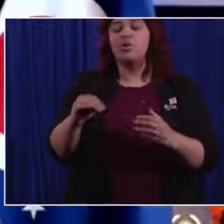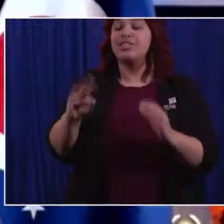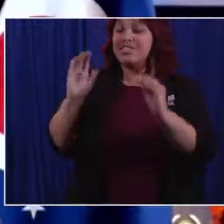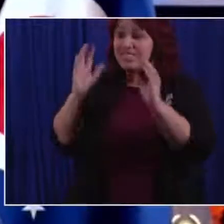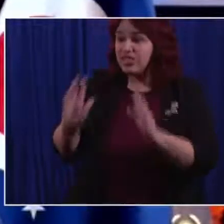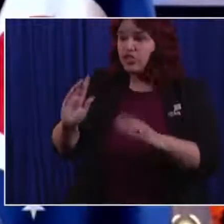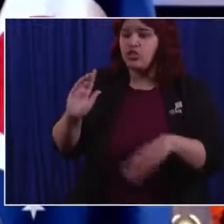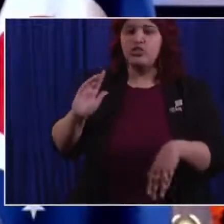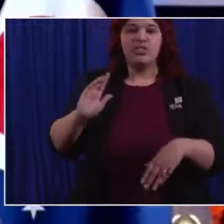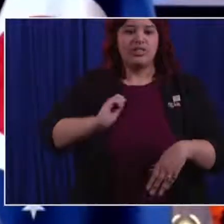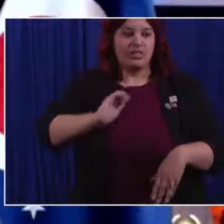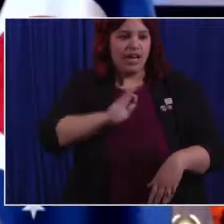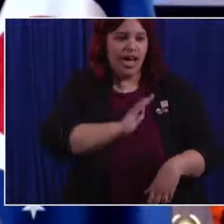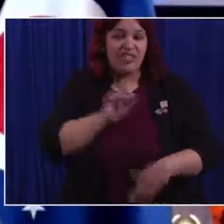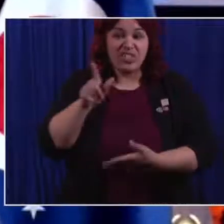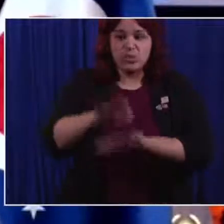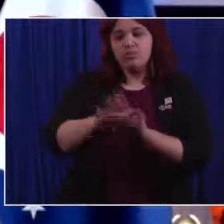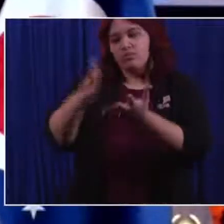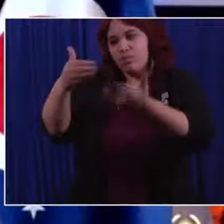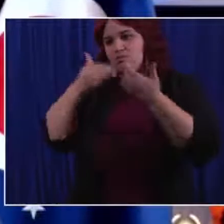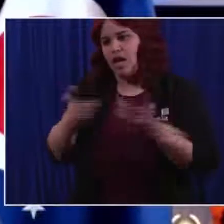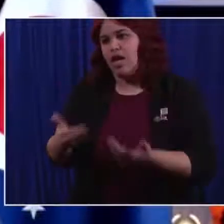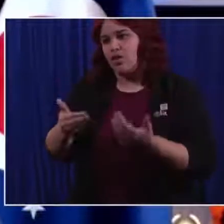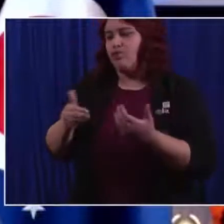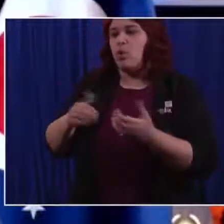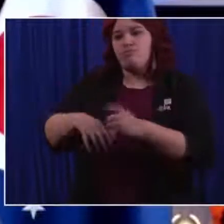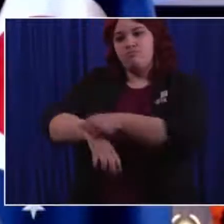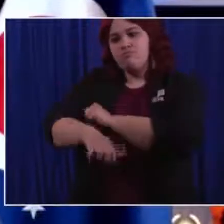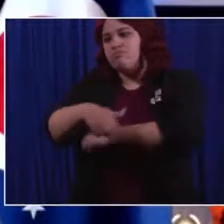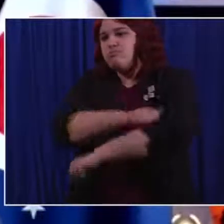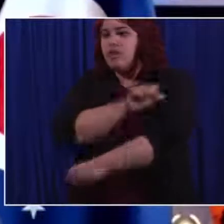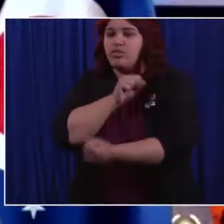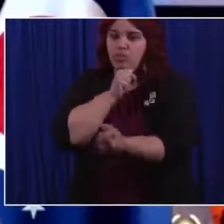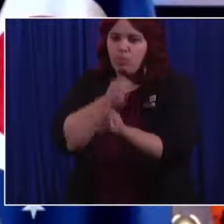back to school, and helping make all this happen.